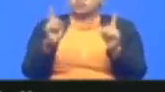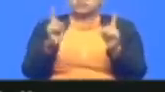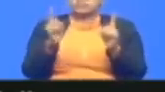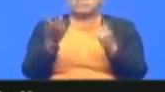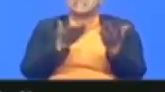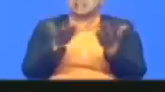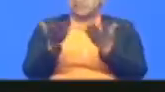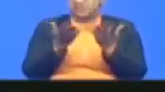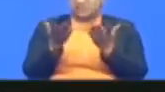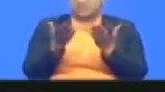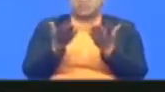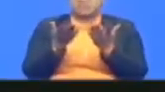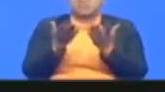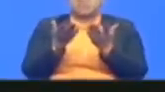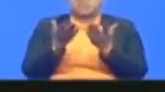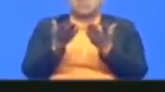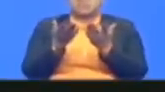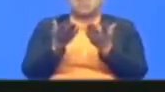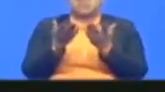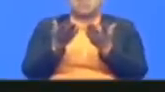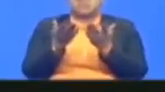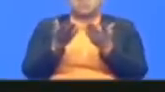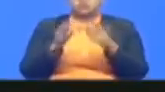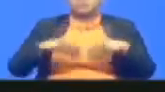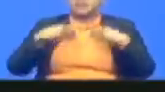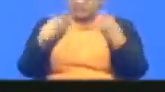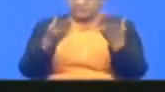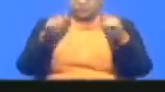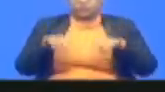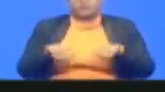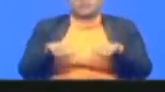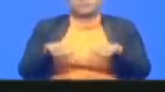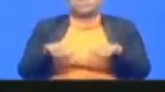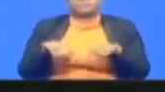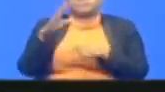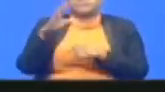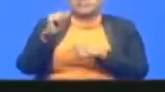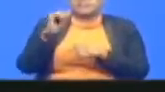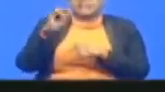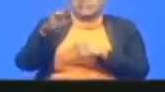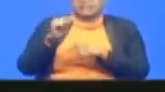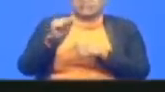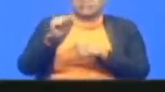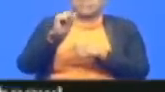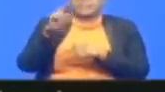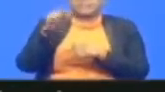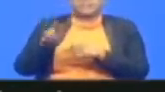served to be served today. Silas Apollo, NTV.